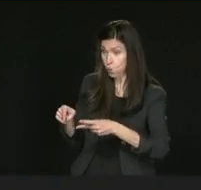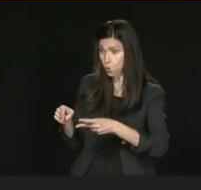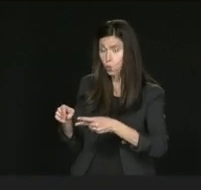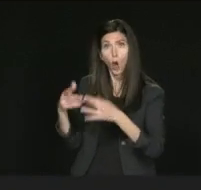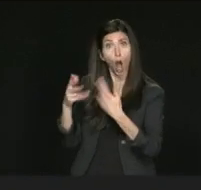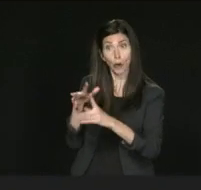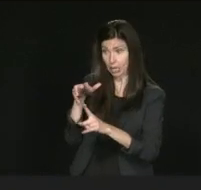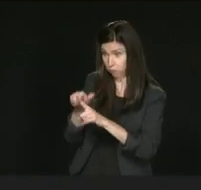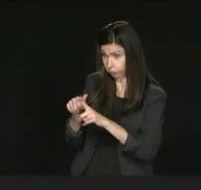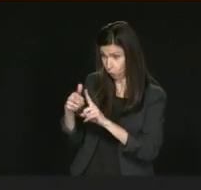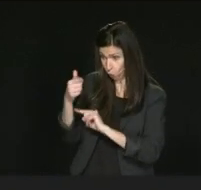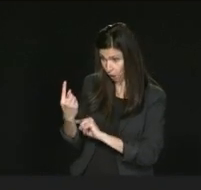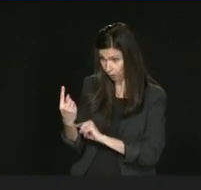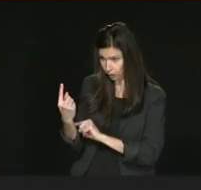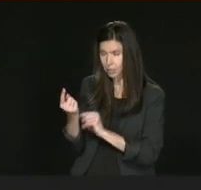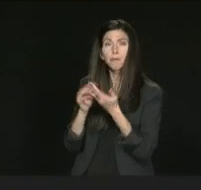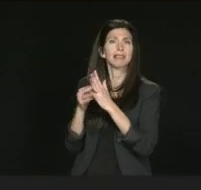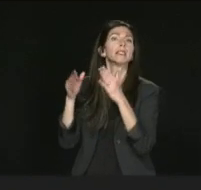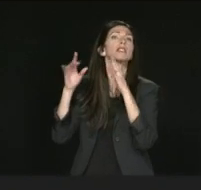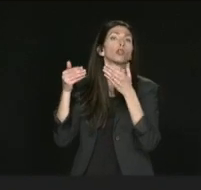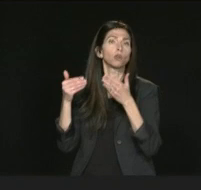cases.